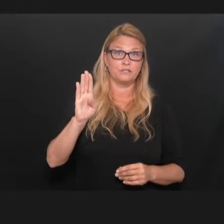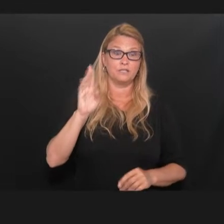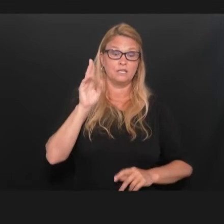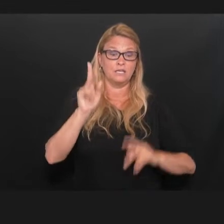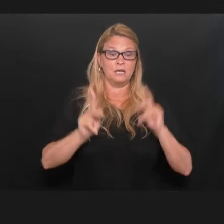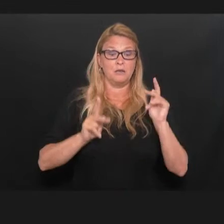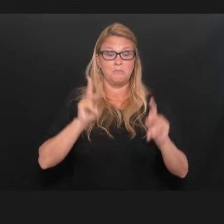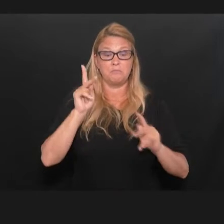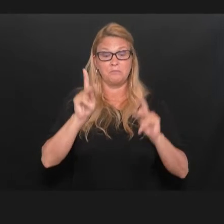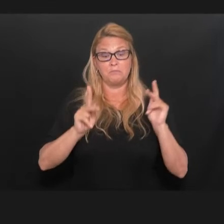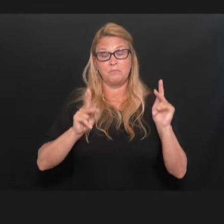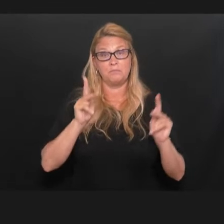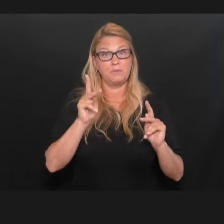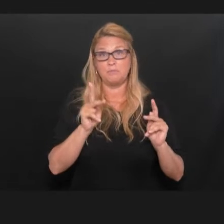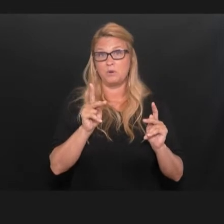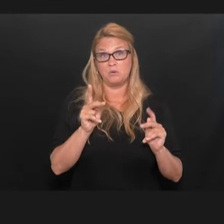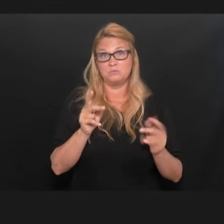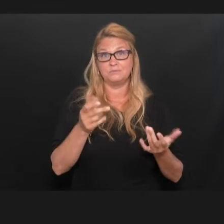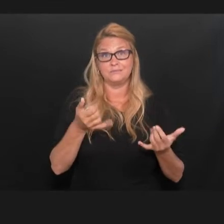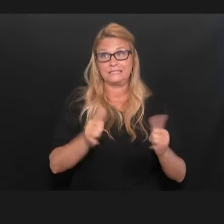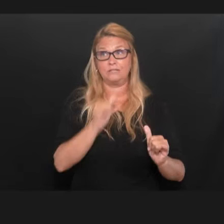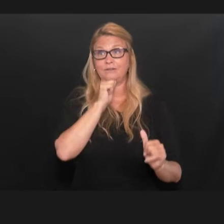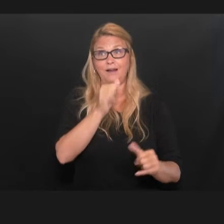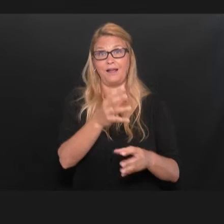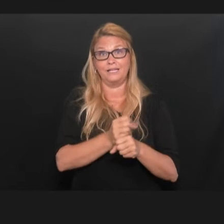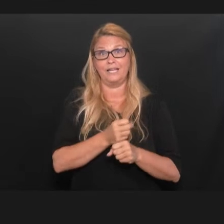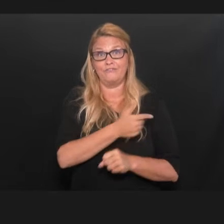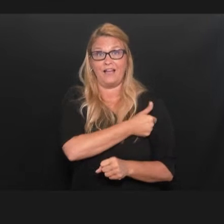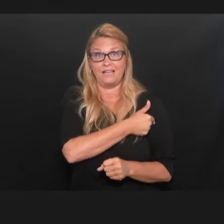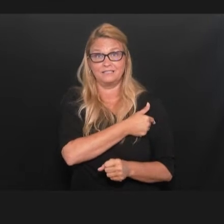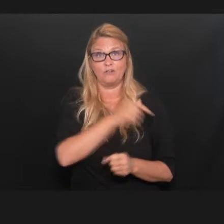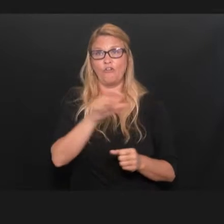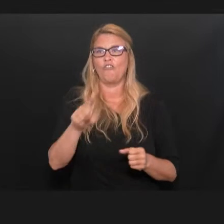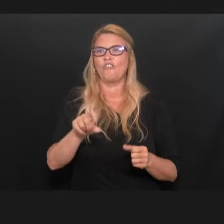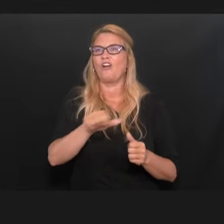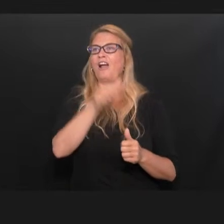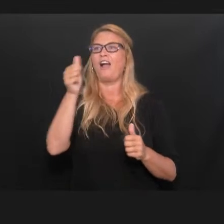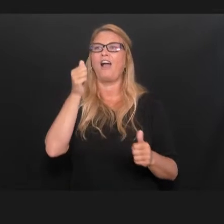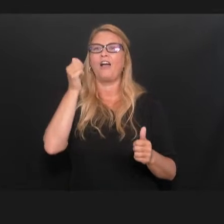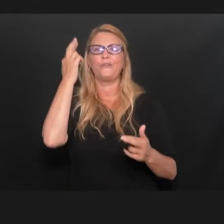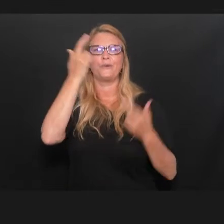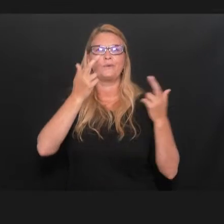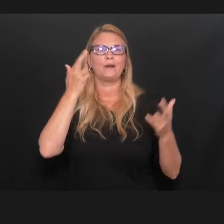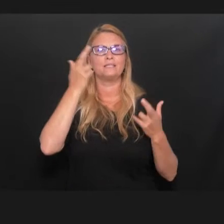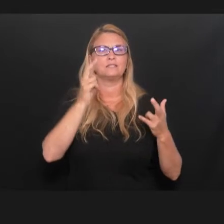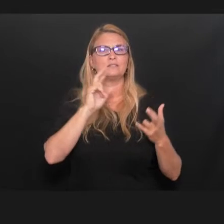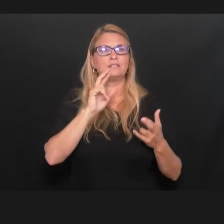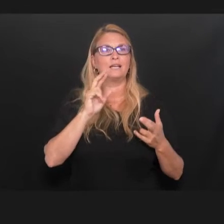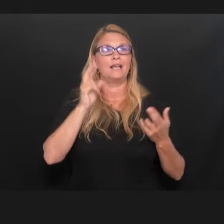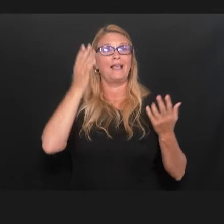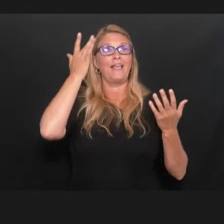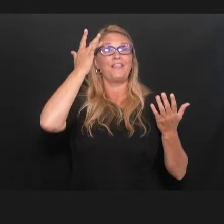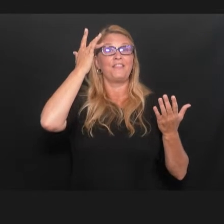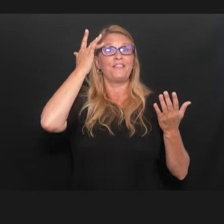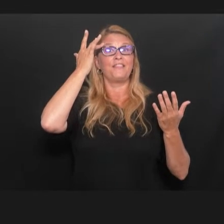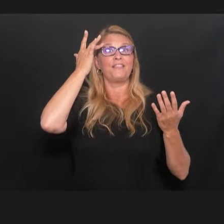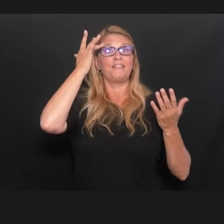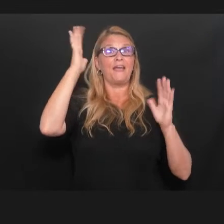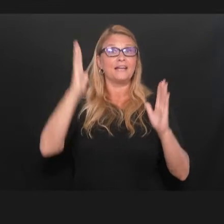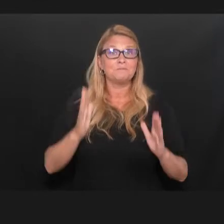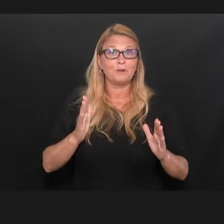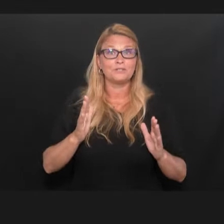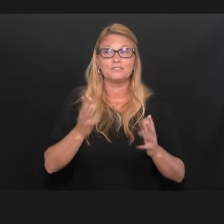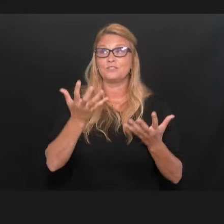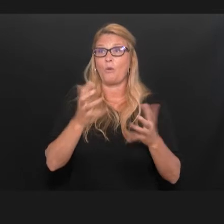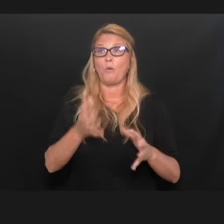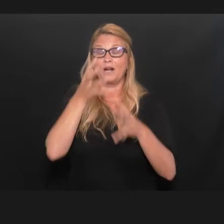large percentage, aren't going to get the vaccine for a number of reasons. Muddled messaging from healthcare experts, distrust of the government, feeling like